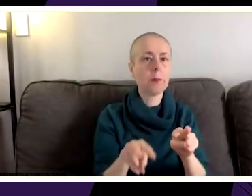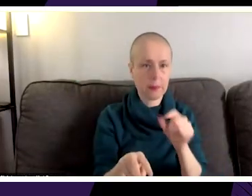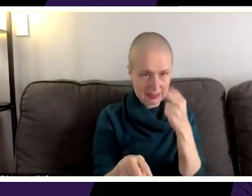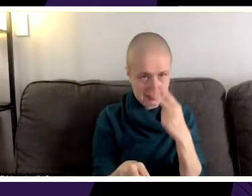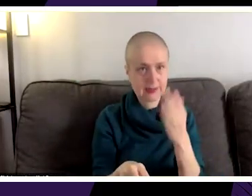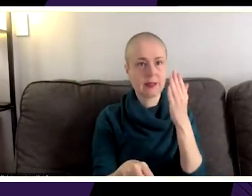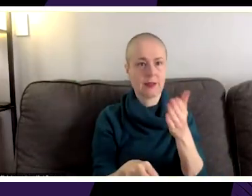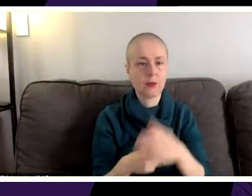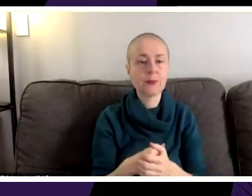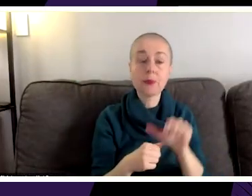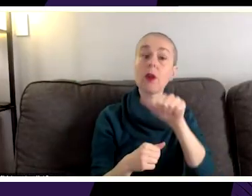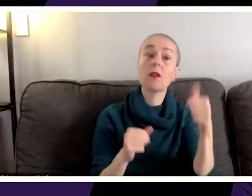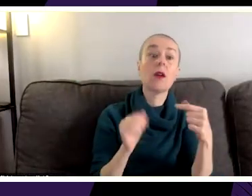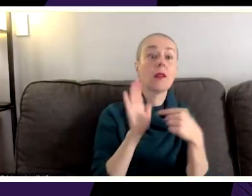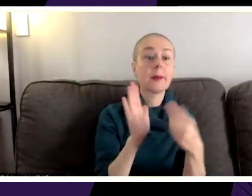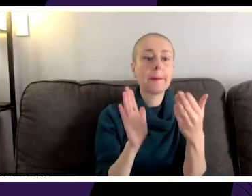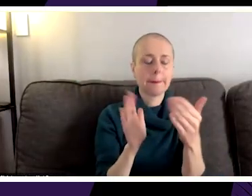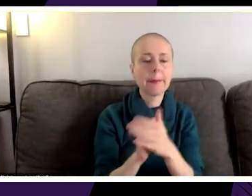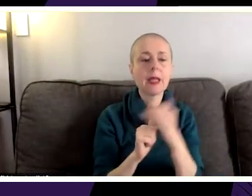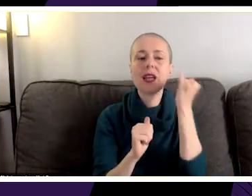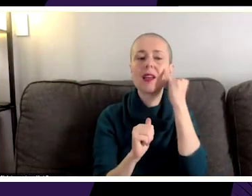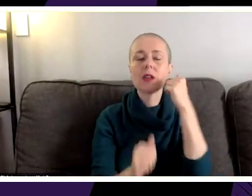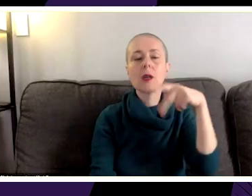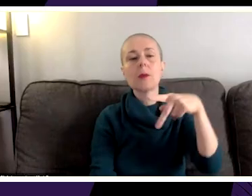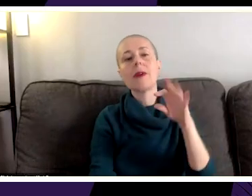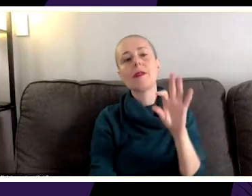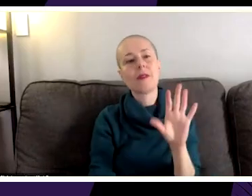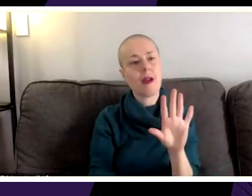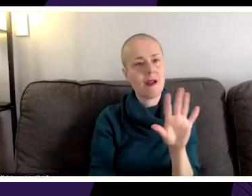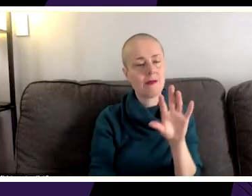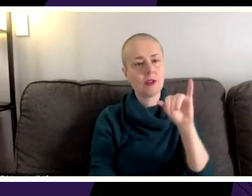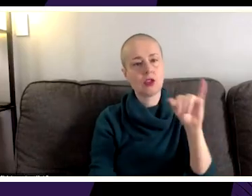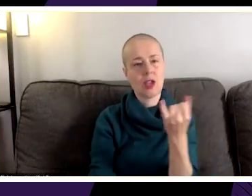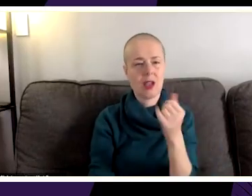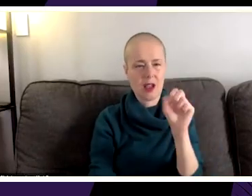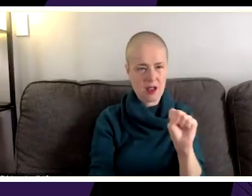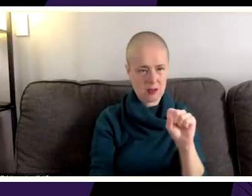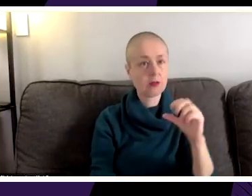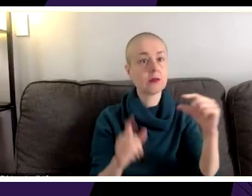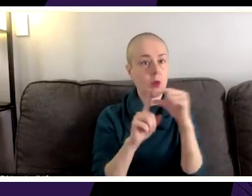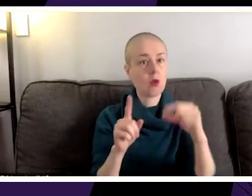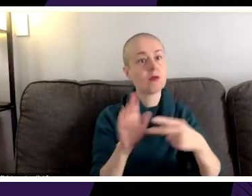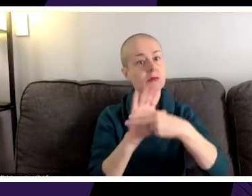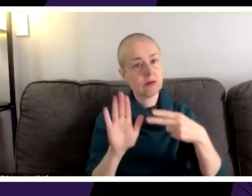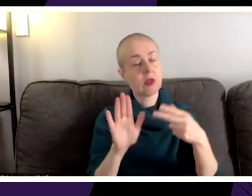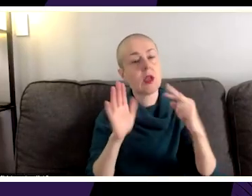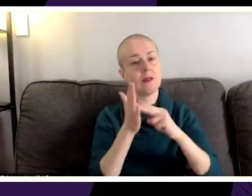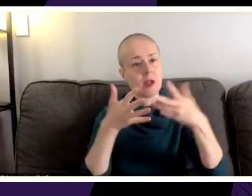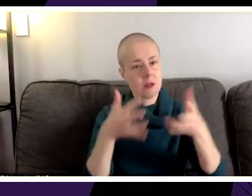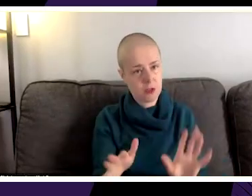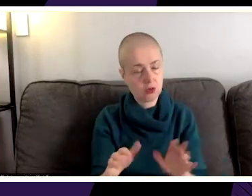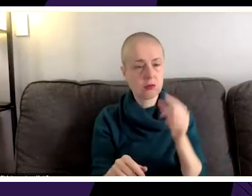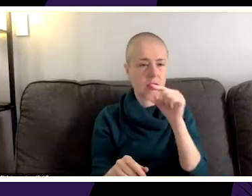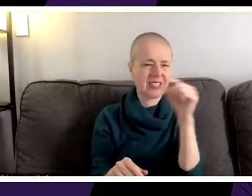another example. Suppose you declare a P5JS class. Here I've used load XML. Naturally, when you try to